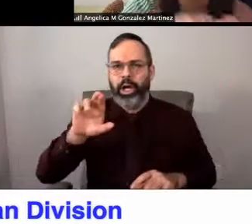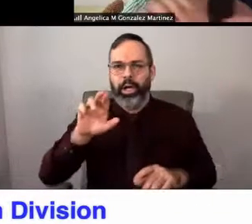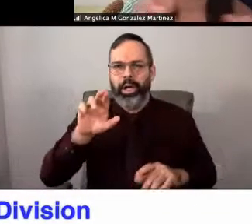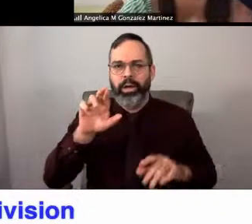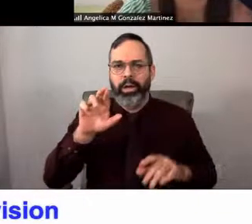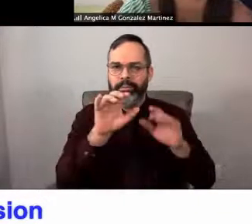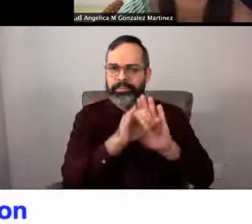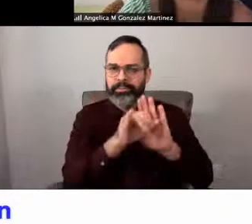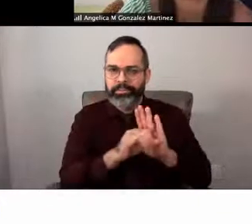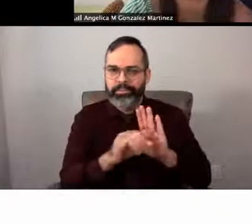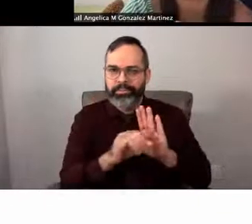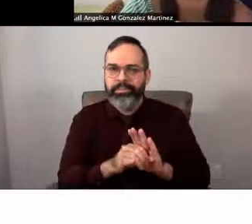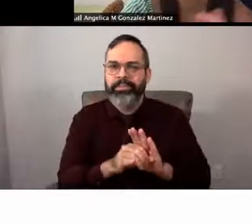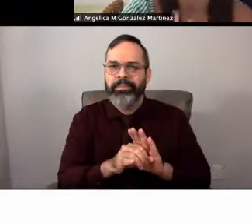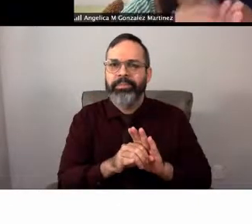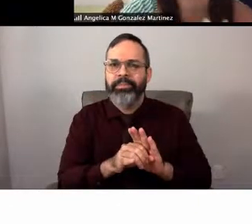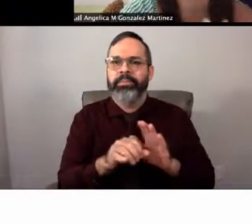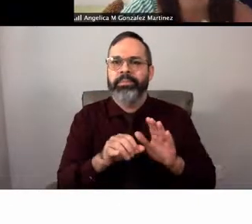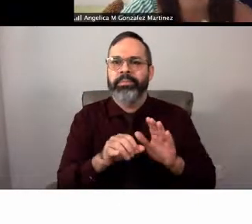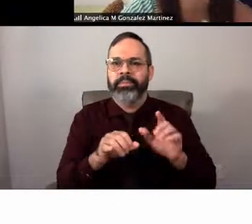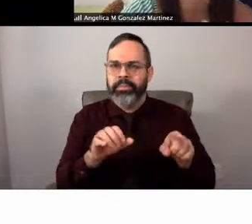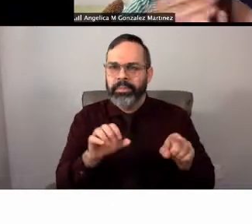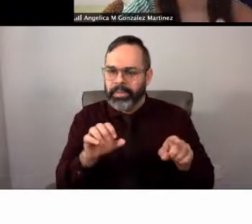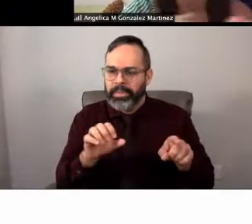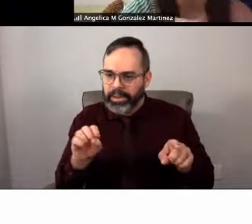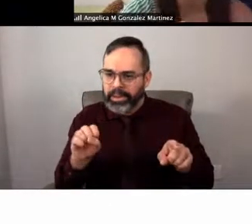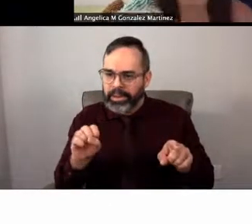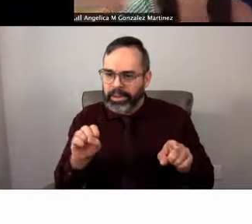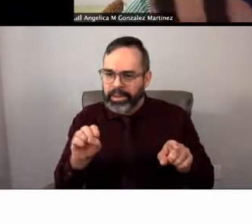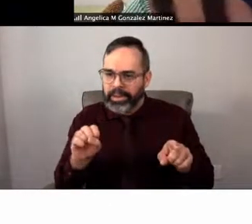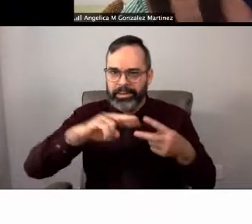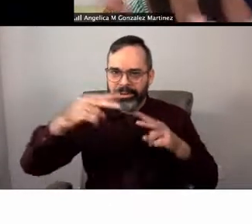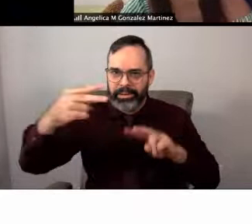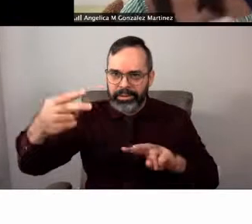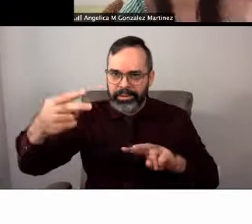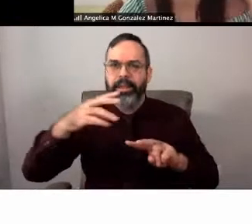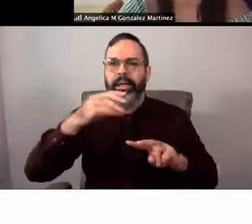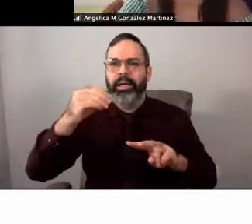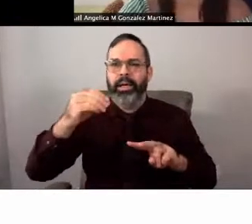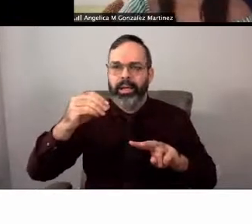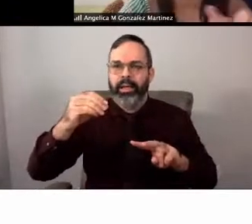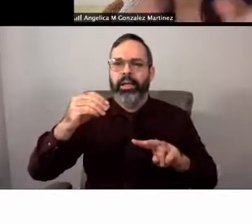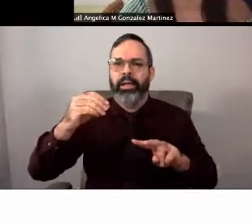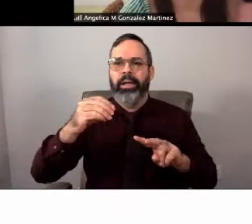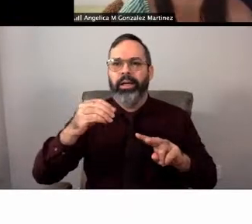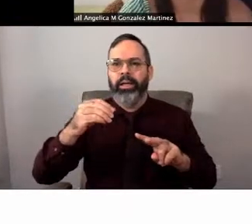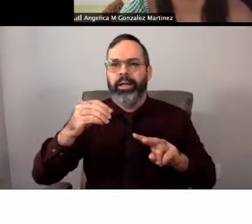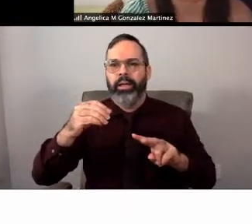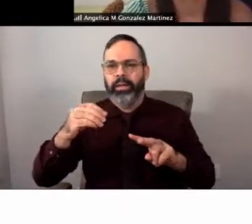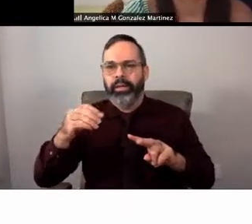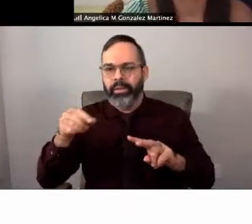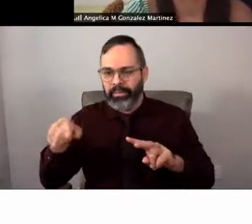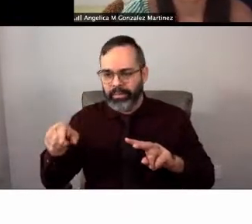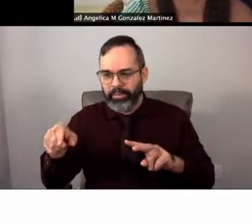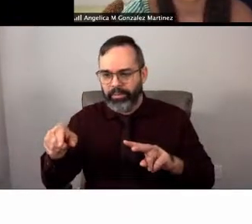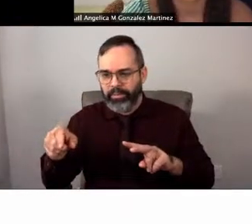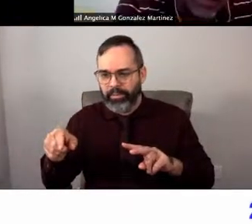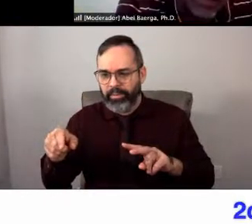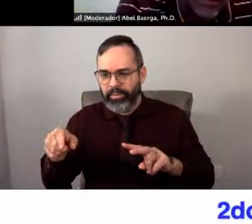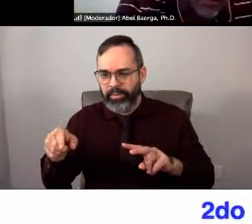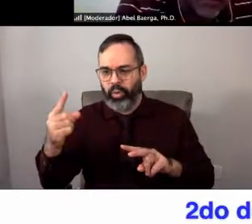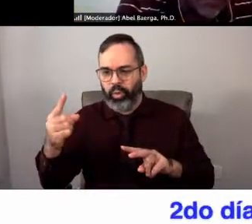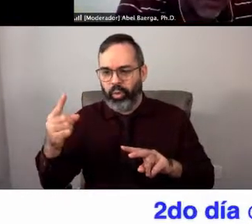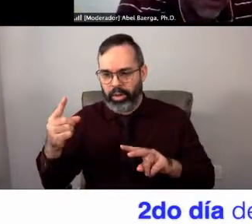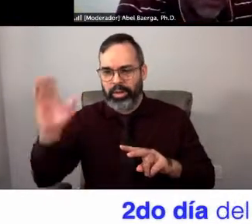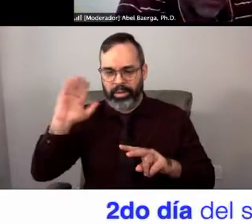and analyzing in silico for these phages to know is a new phages or other phages that exist. Excellent, thank